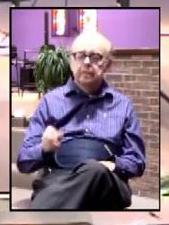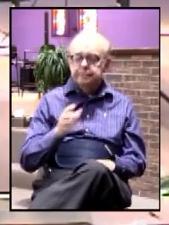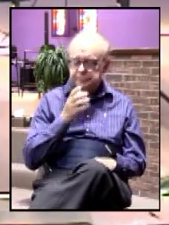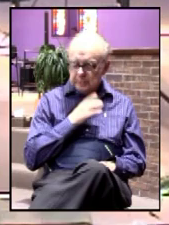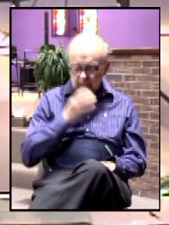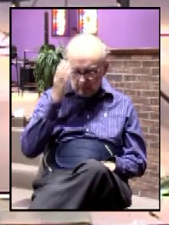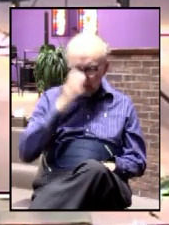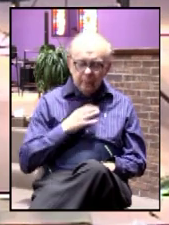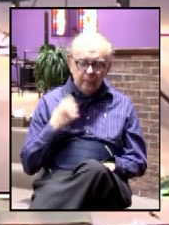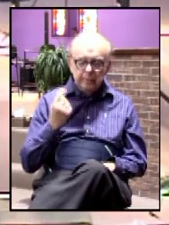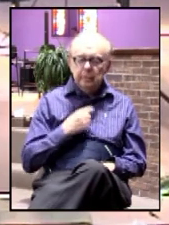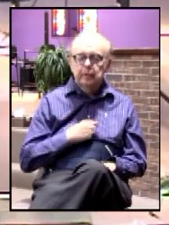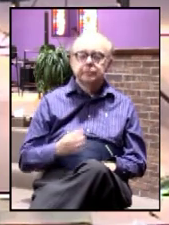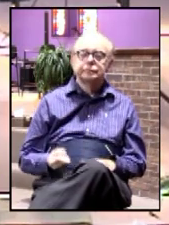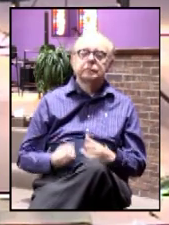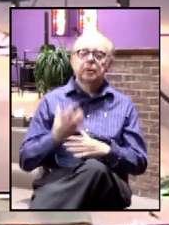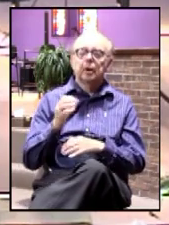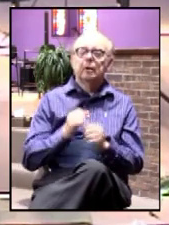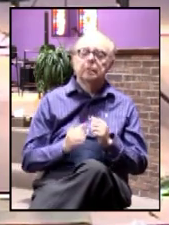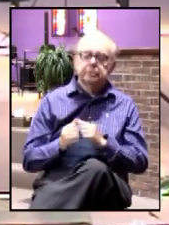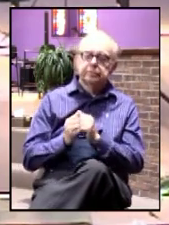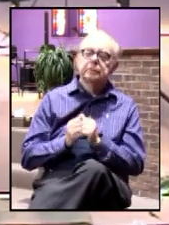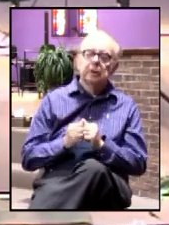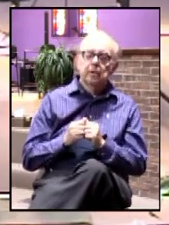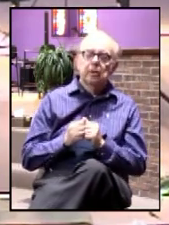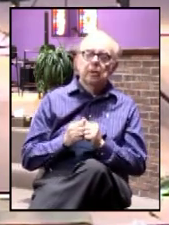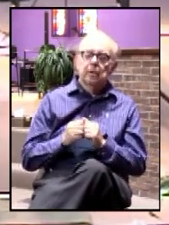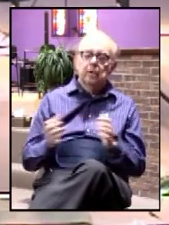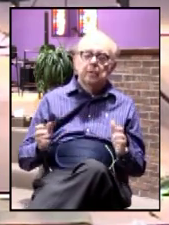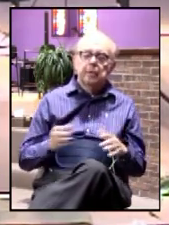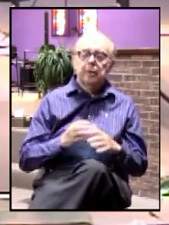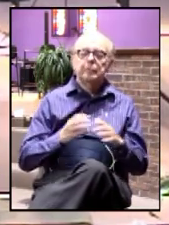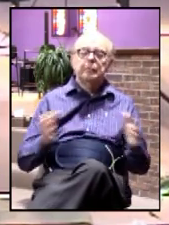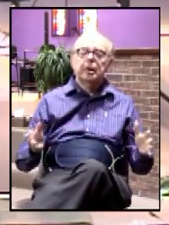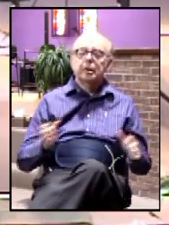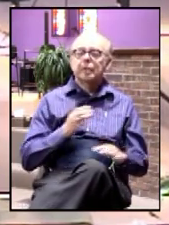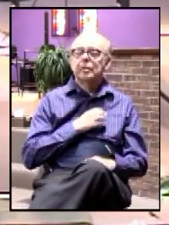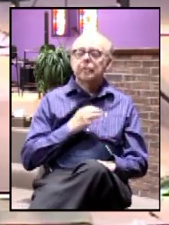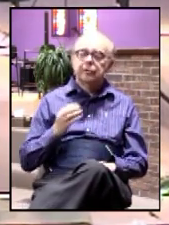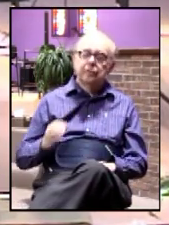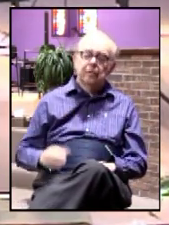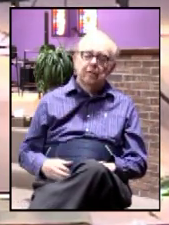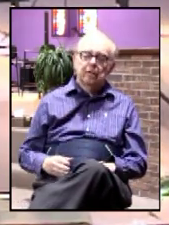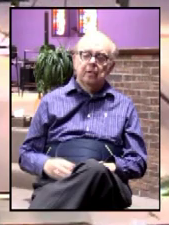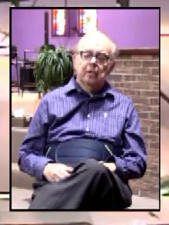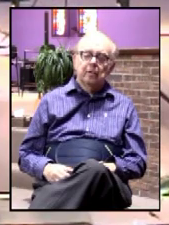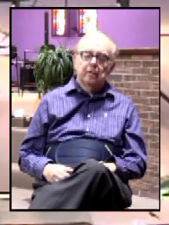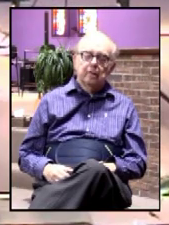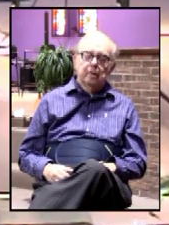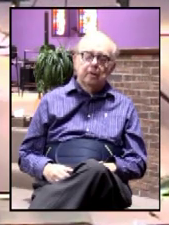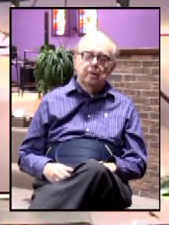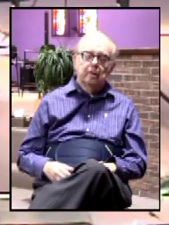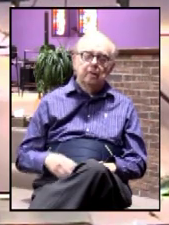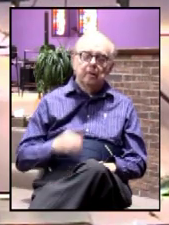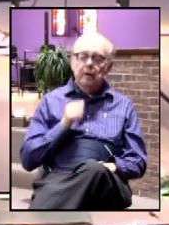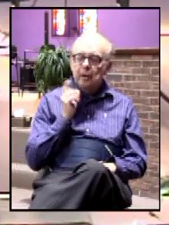journey, ladies and gentlemen, we grow together to be authentic Christians. Not